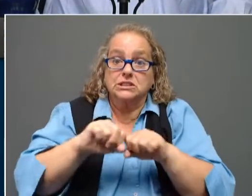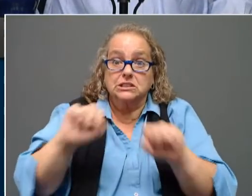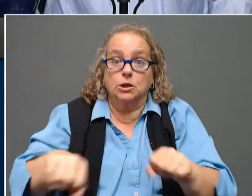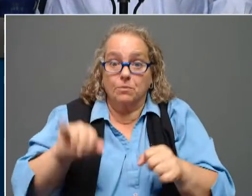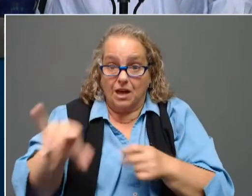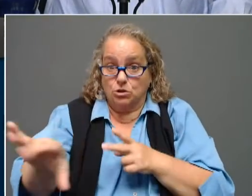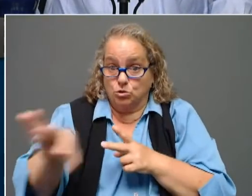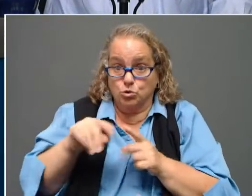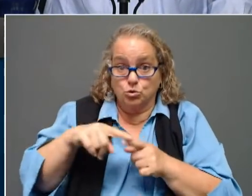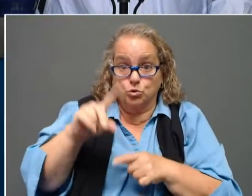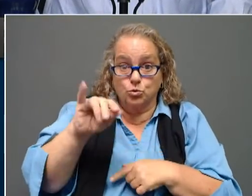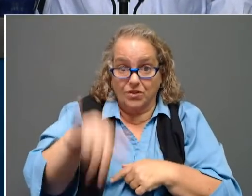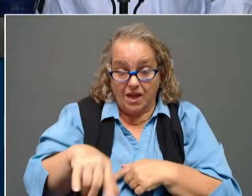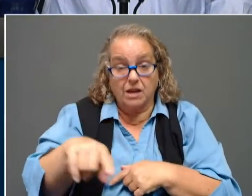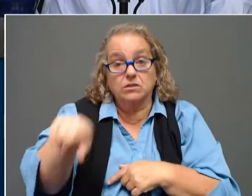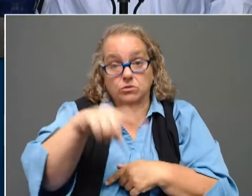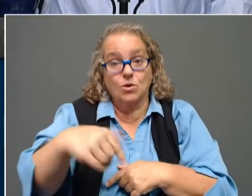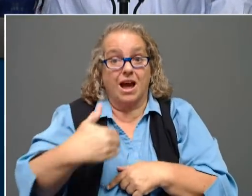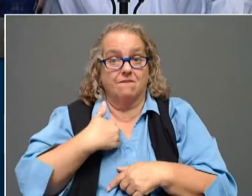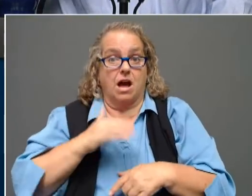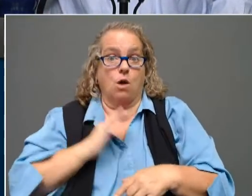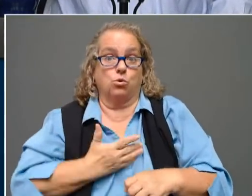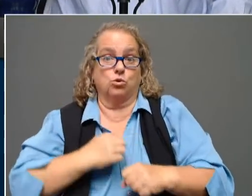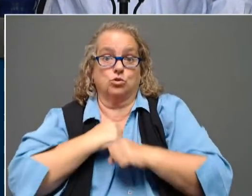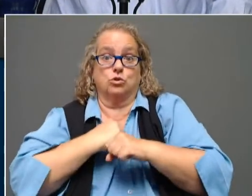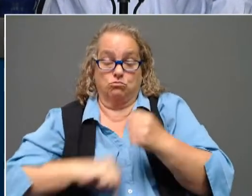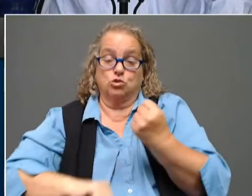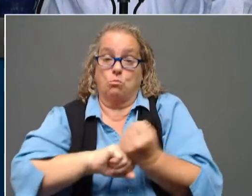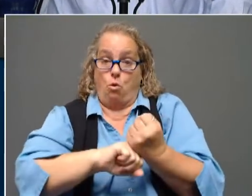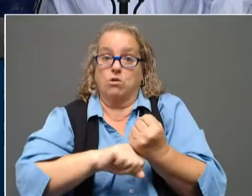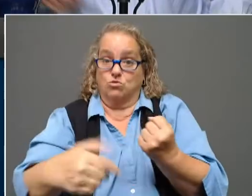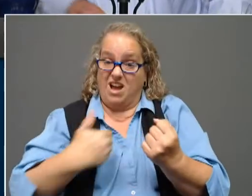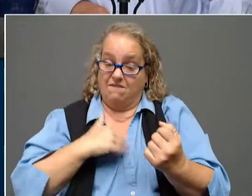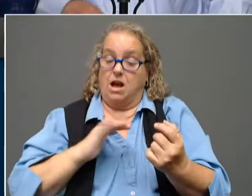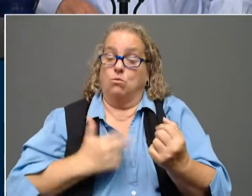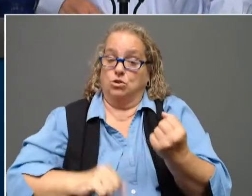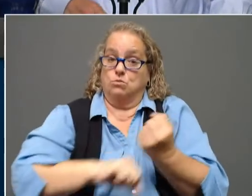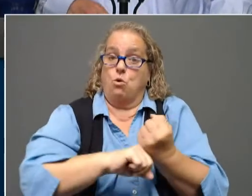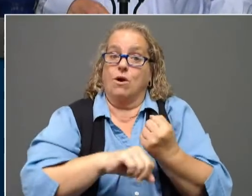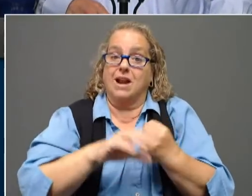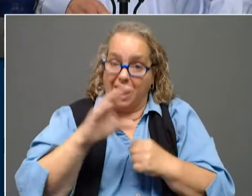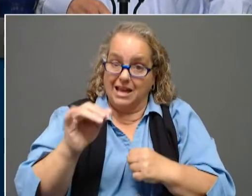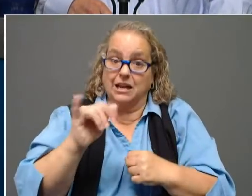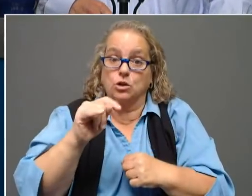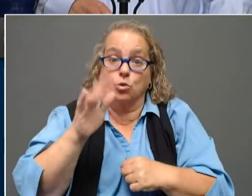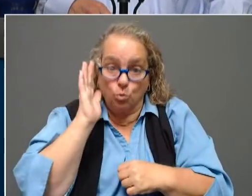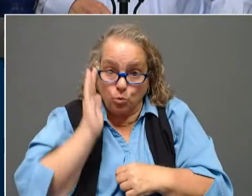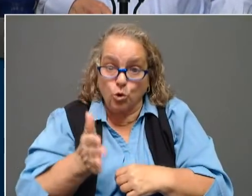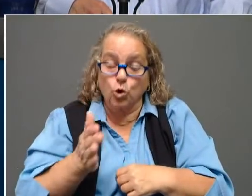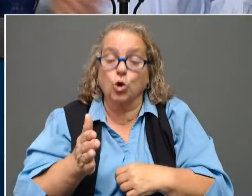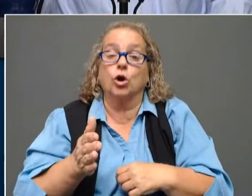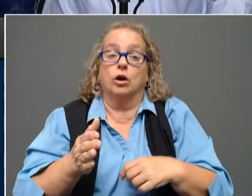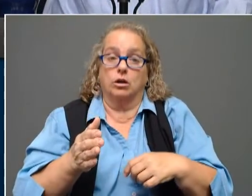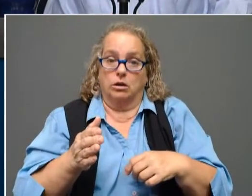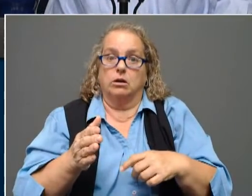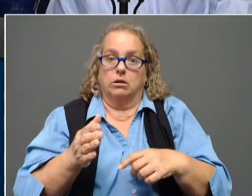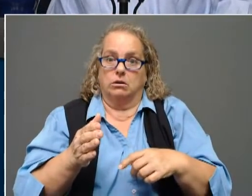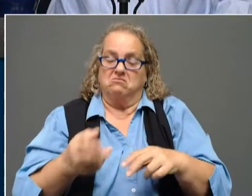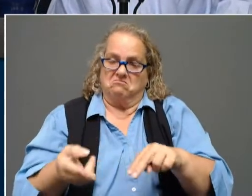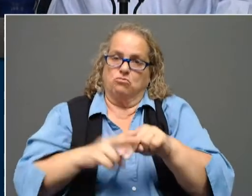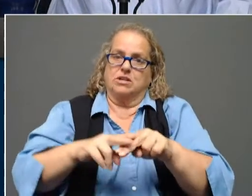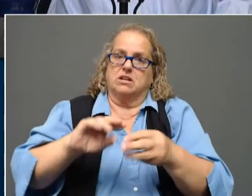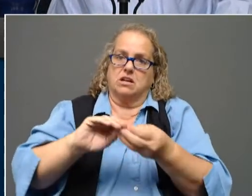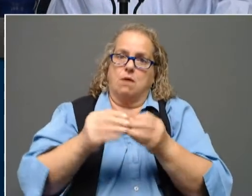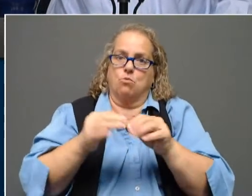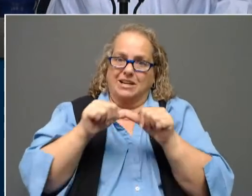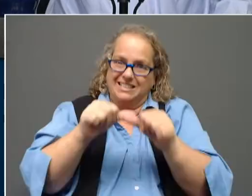support. And it certainly would optimize the number of in-person days. So we wanted to give